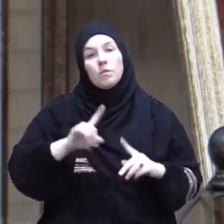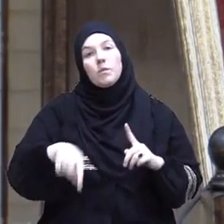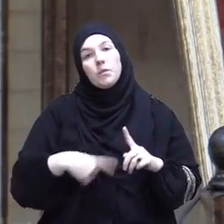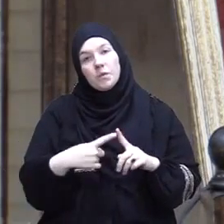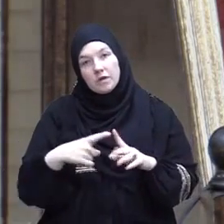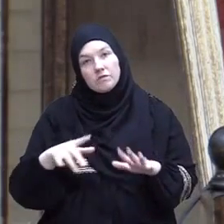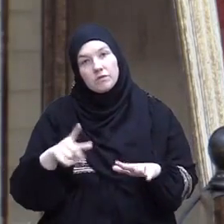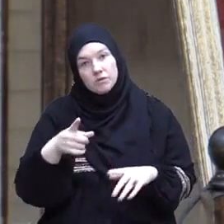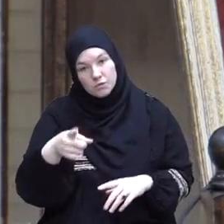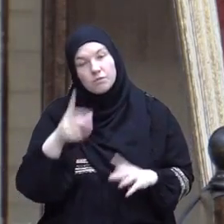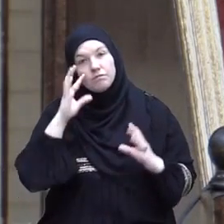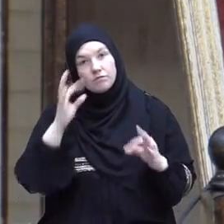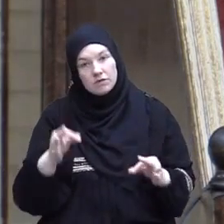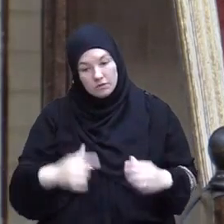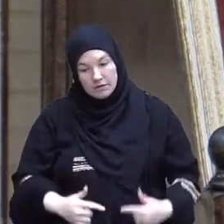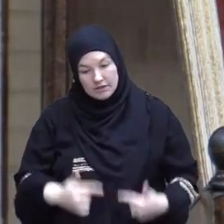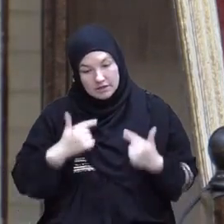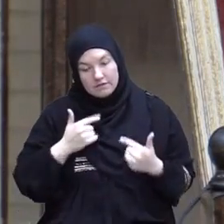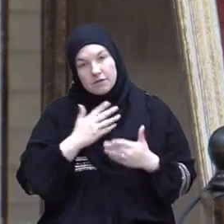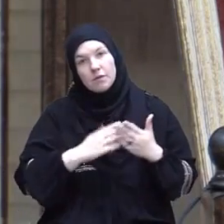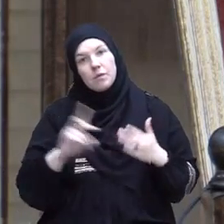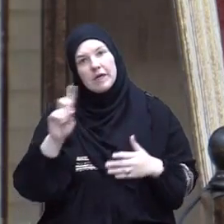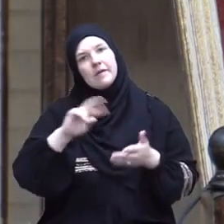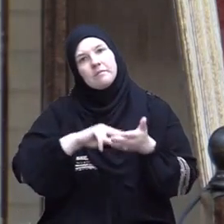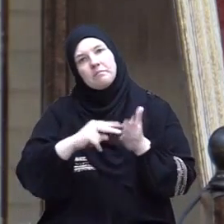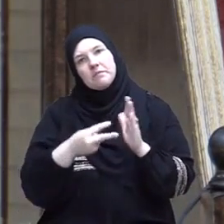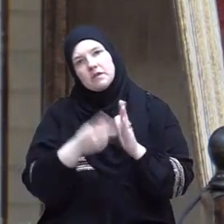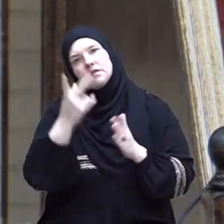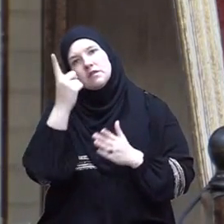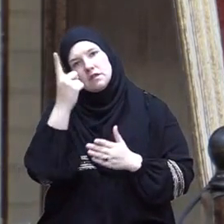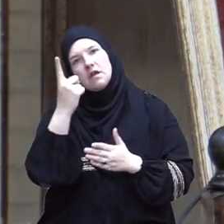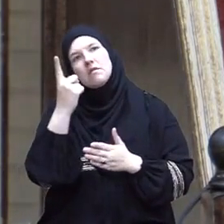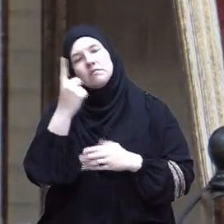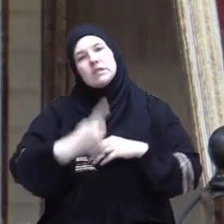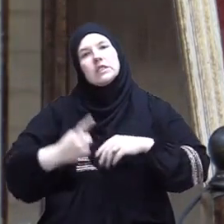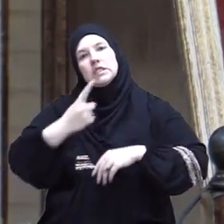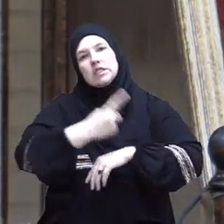place for residence, it means one day you will get out of it.